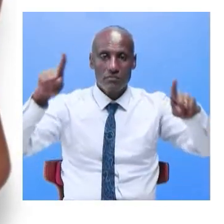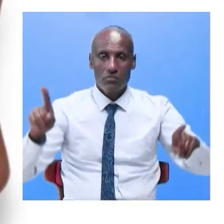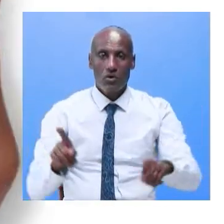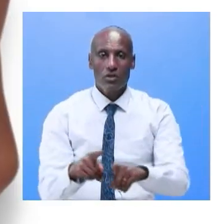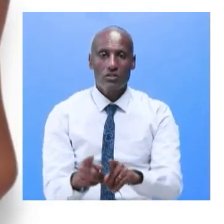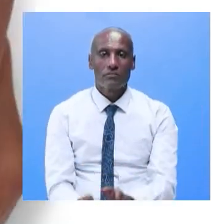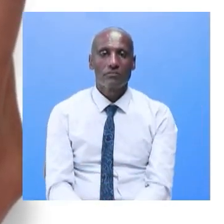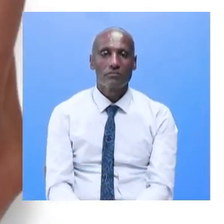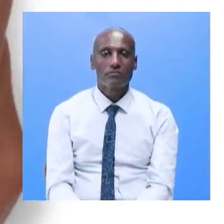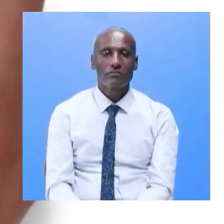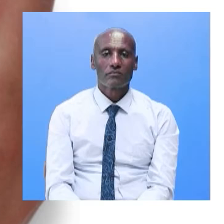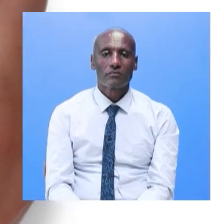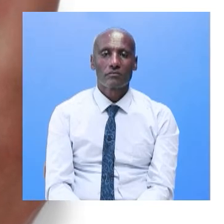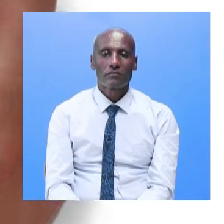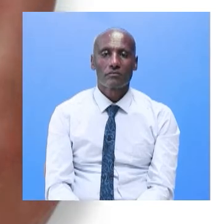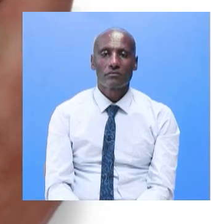board.